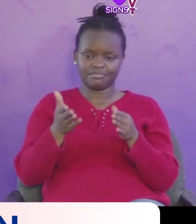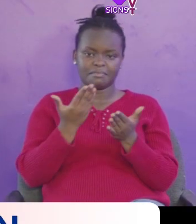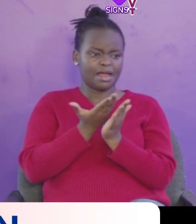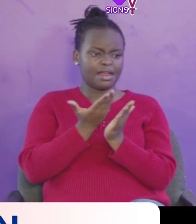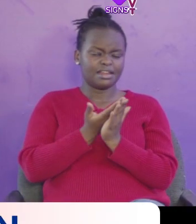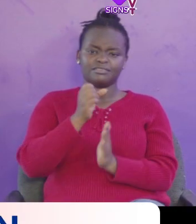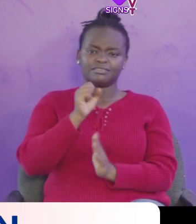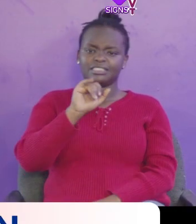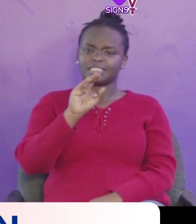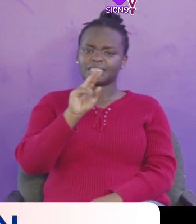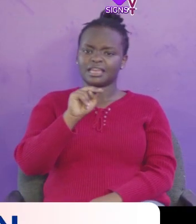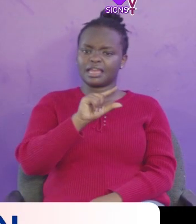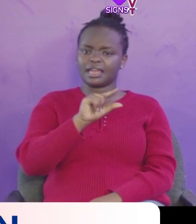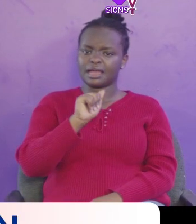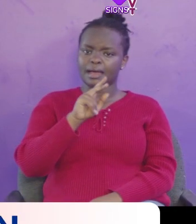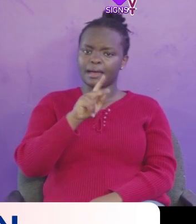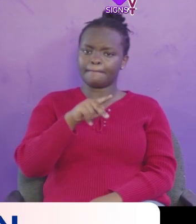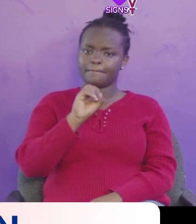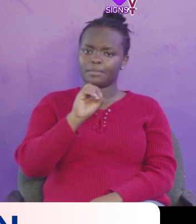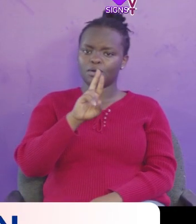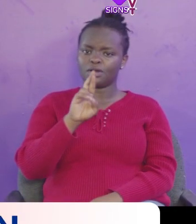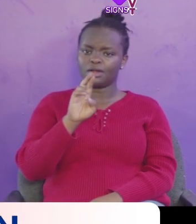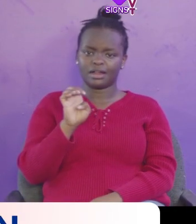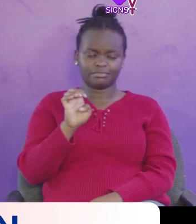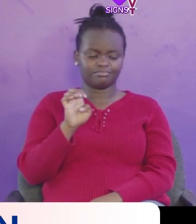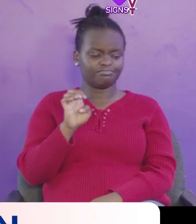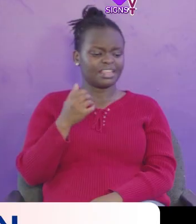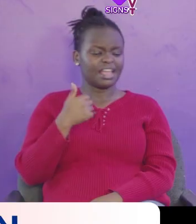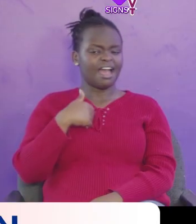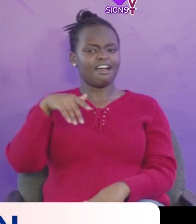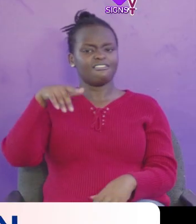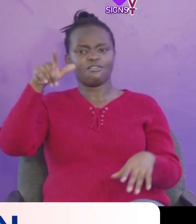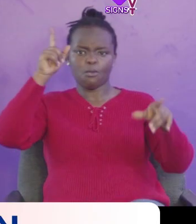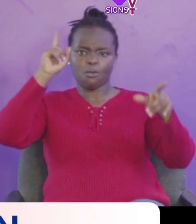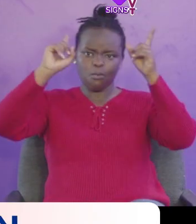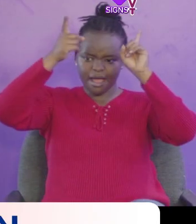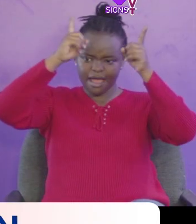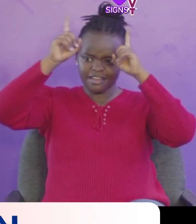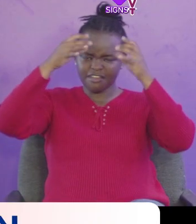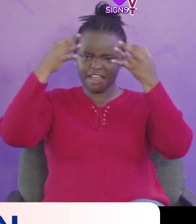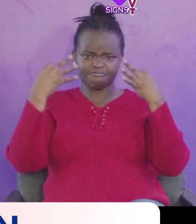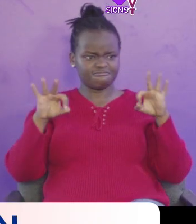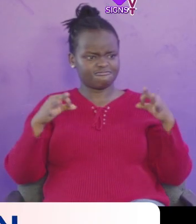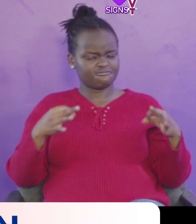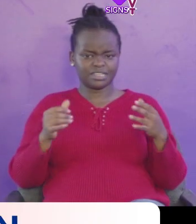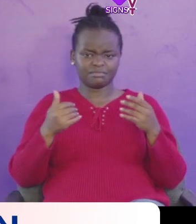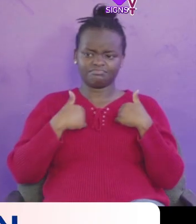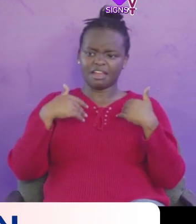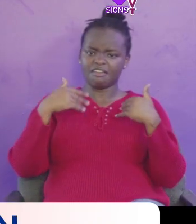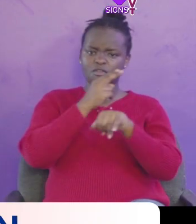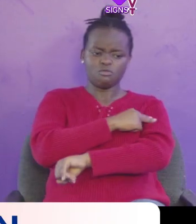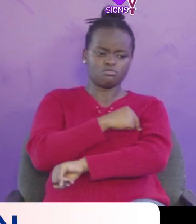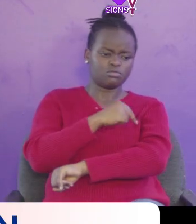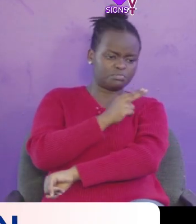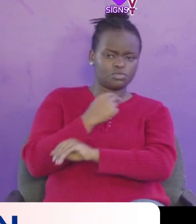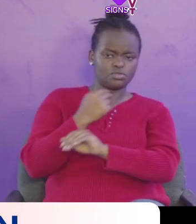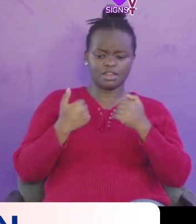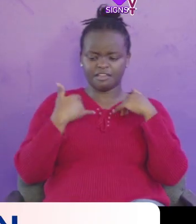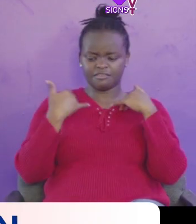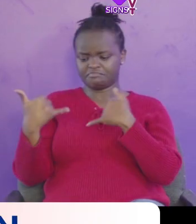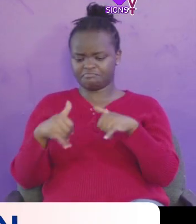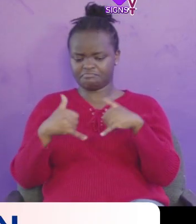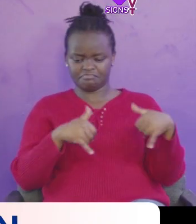playing ground, we have an hospital, we have Wi-Fi there, we have free Wi-Fi. There's free Wi-Fi, quote